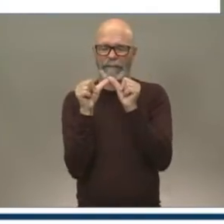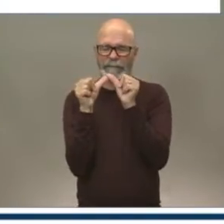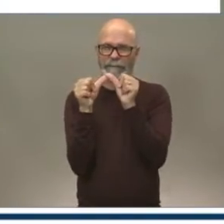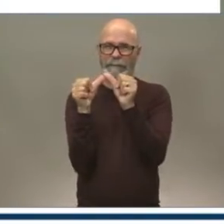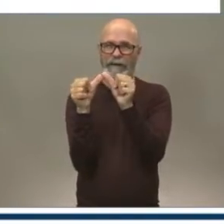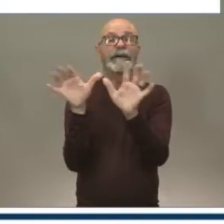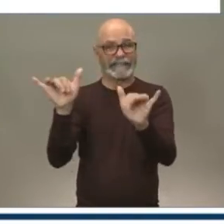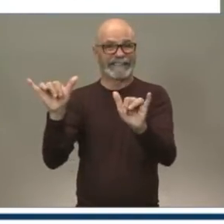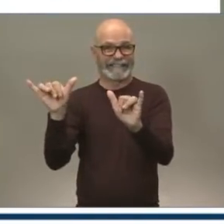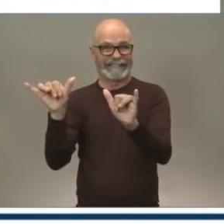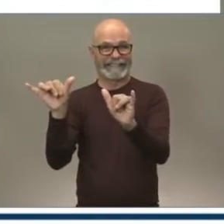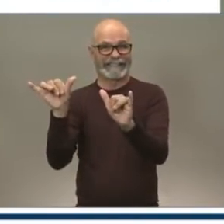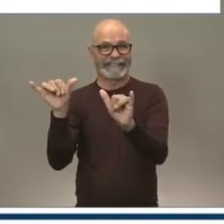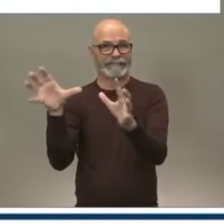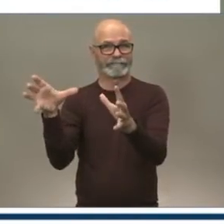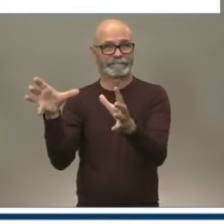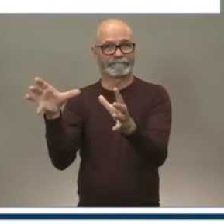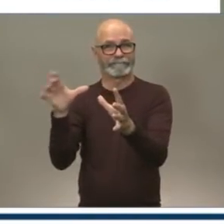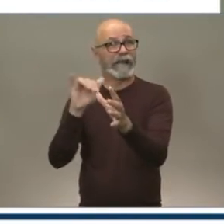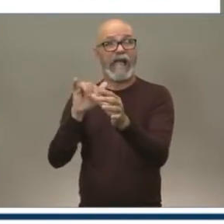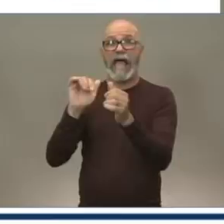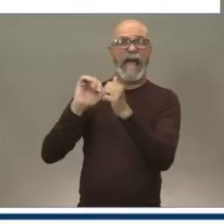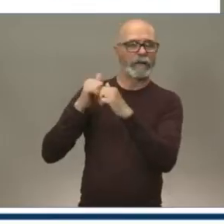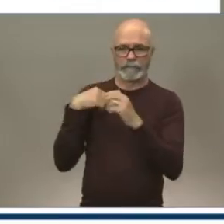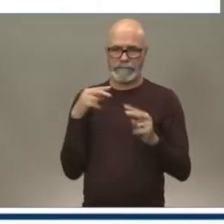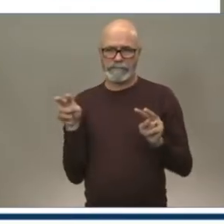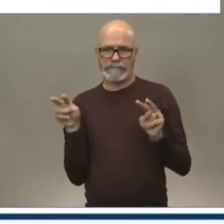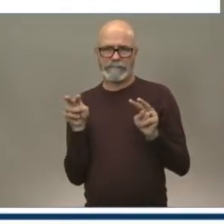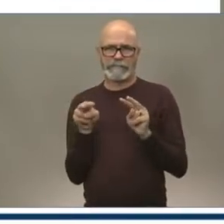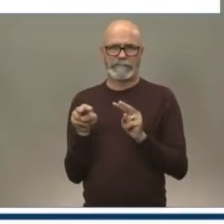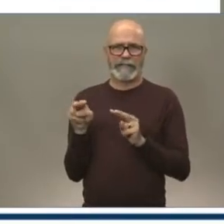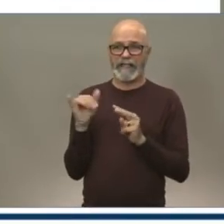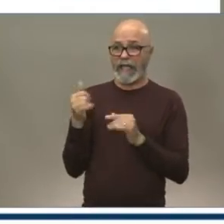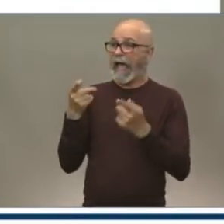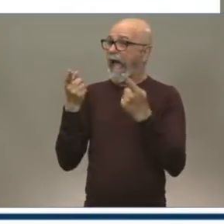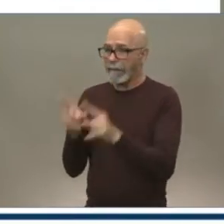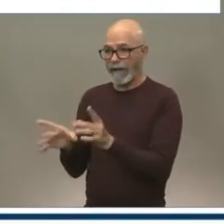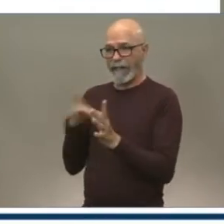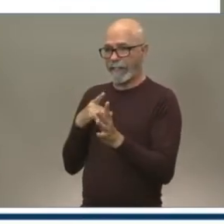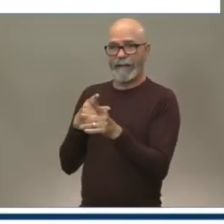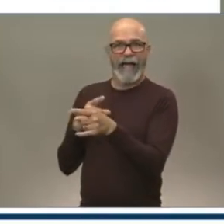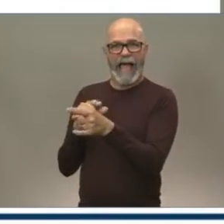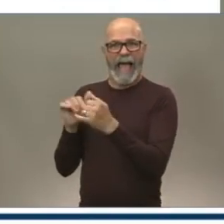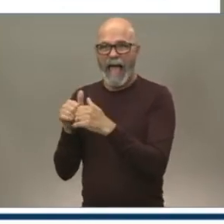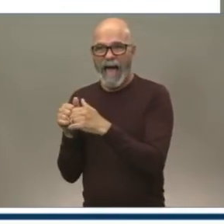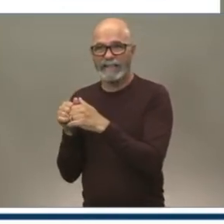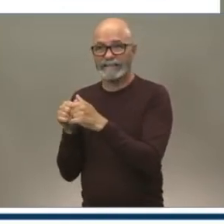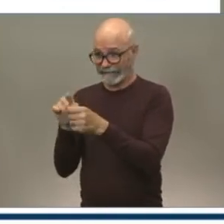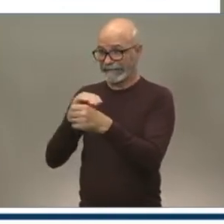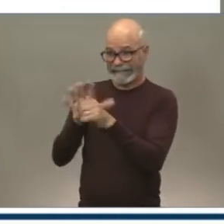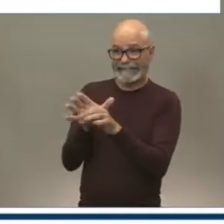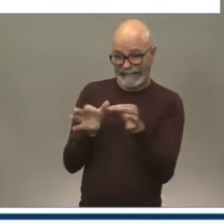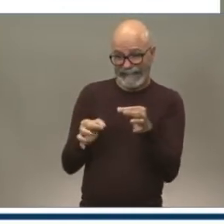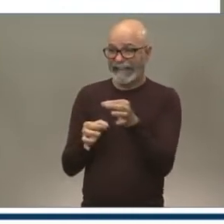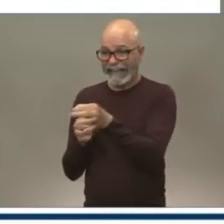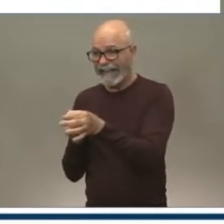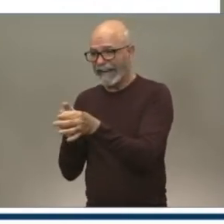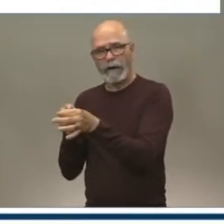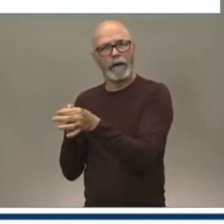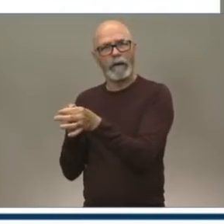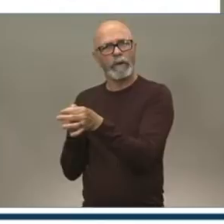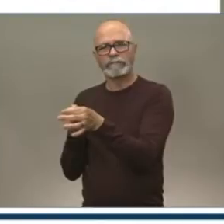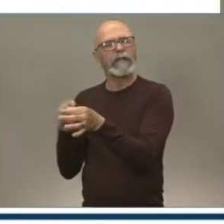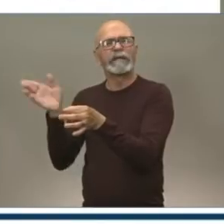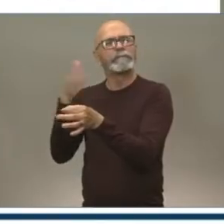transmission. But the way we follow up any individual case it doesn't depend on whether it's a variant strain or not. And we now think